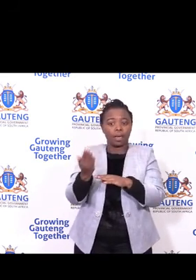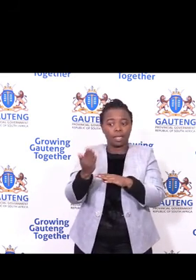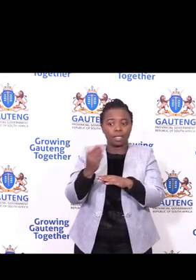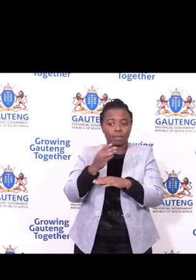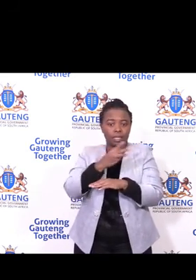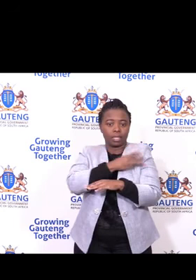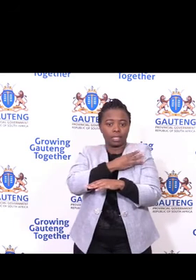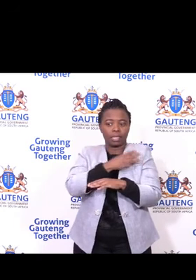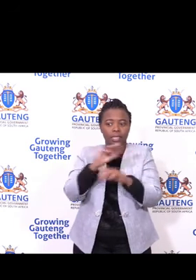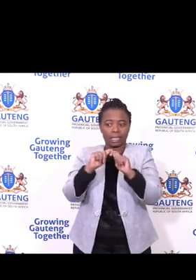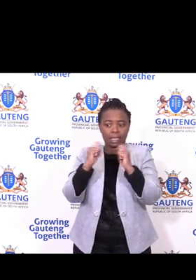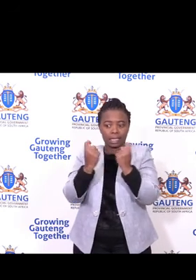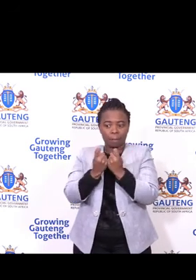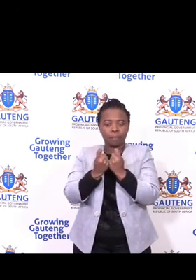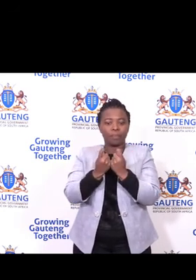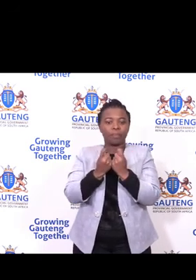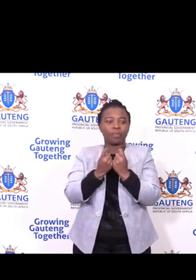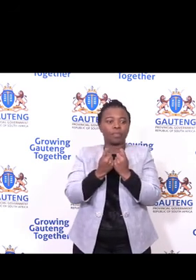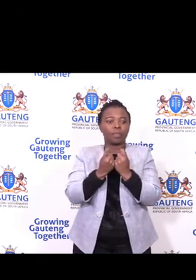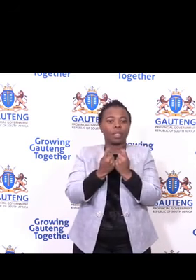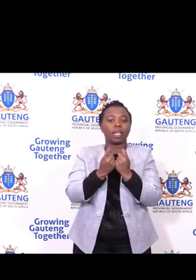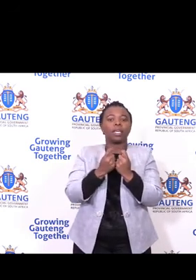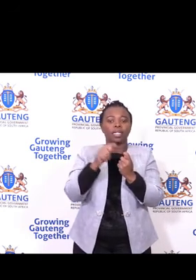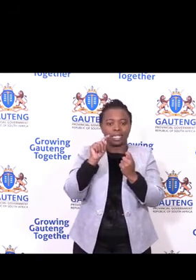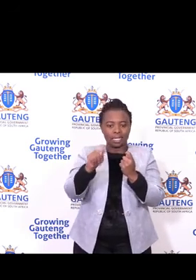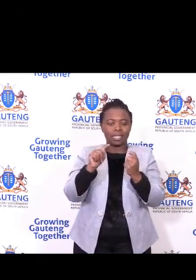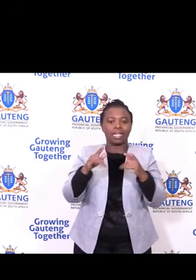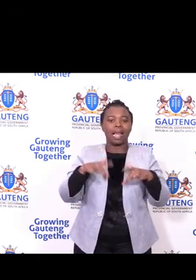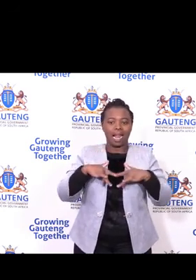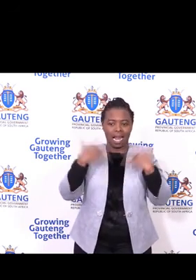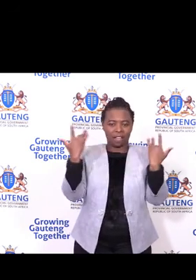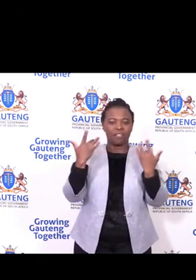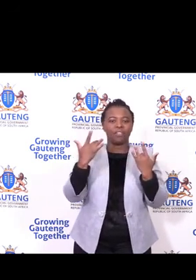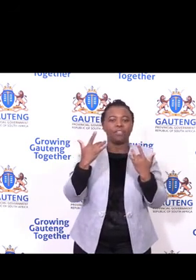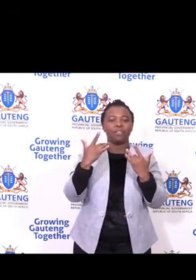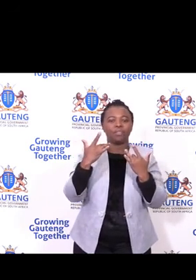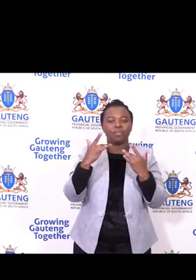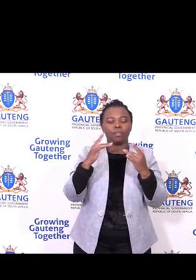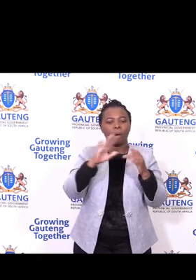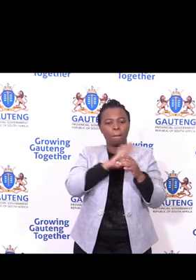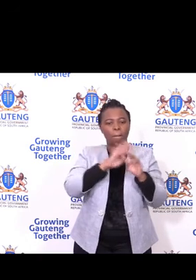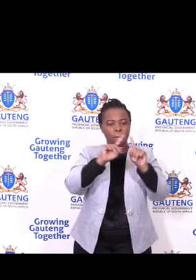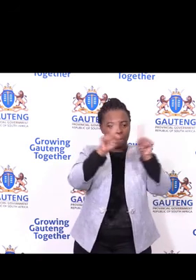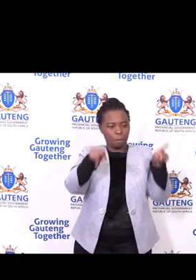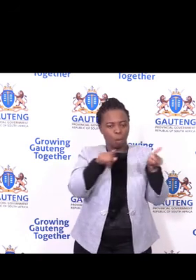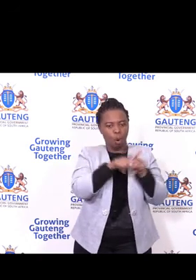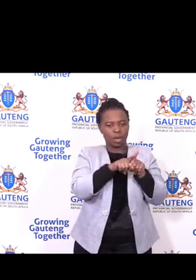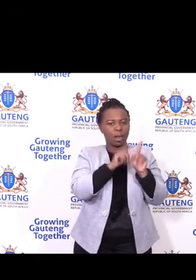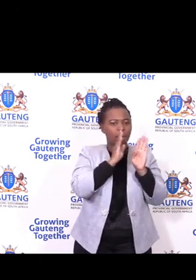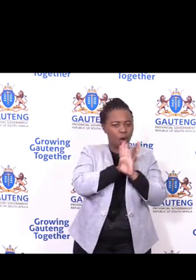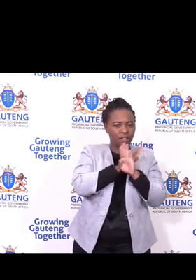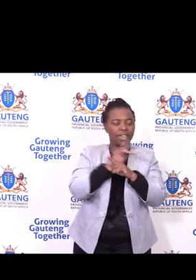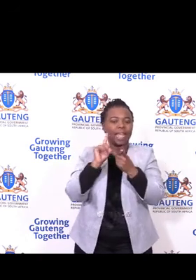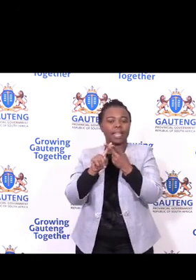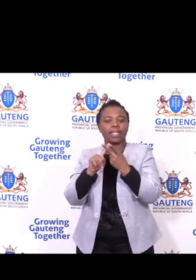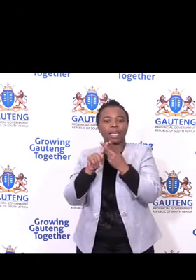us. So the dashboards are actually live. We will share with you the dashboards live of the private sector and also the public